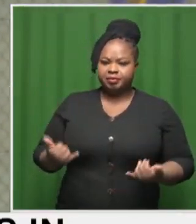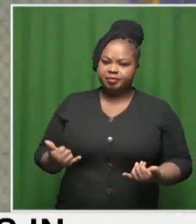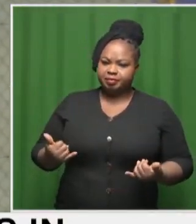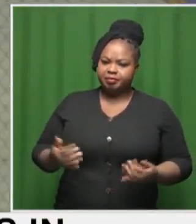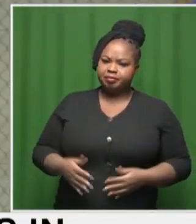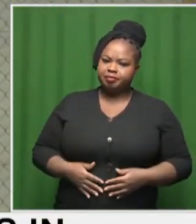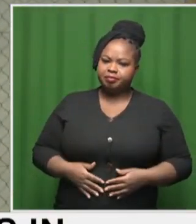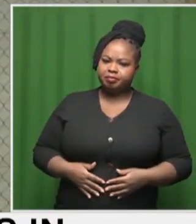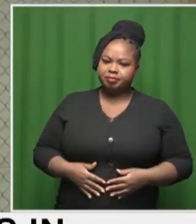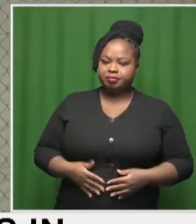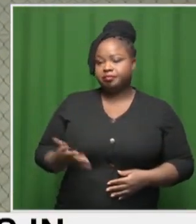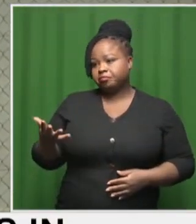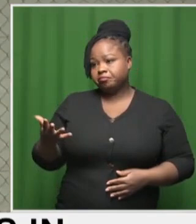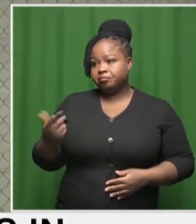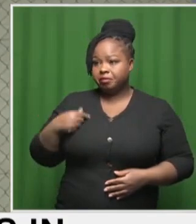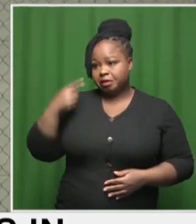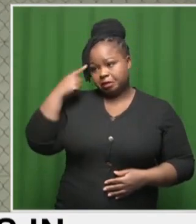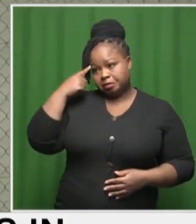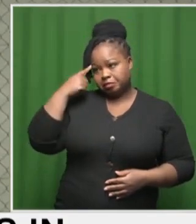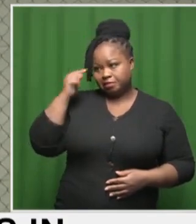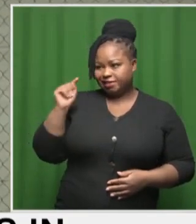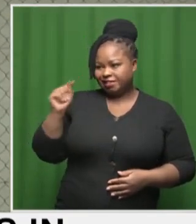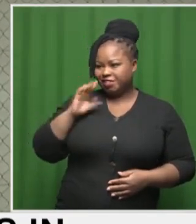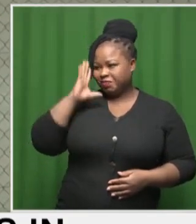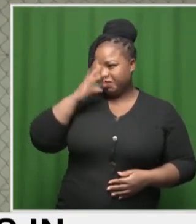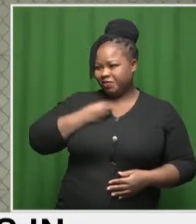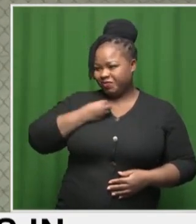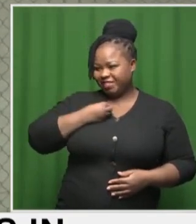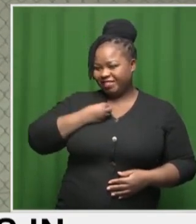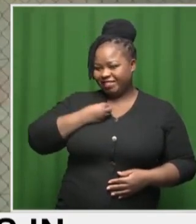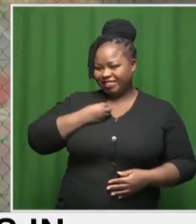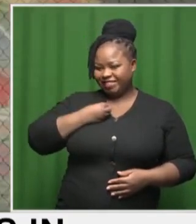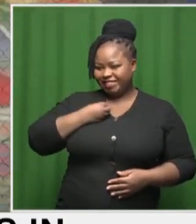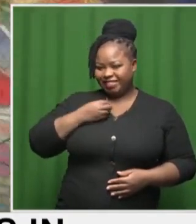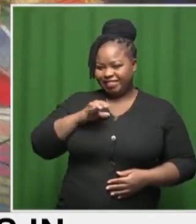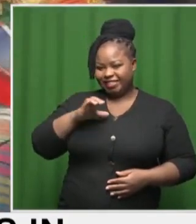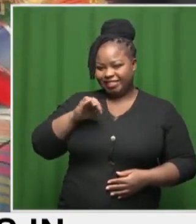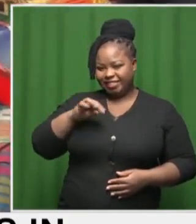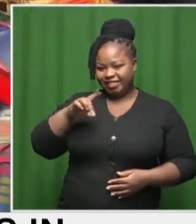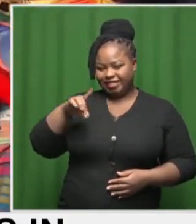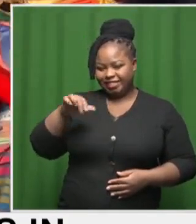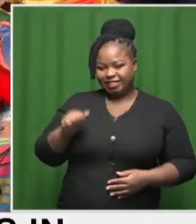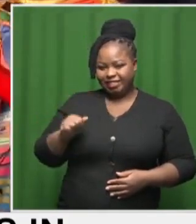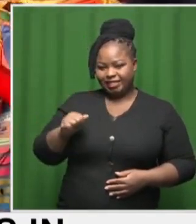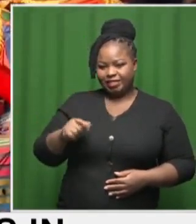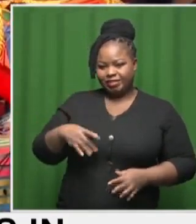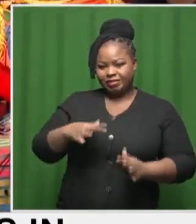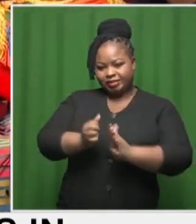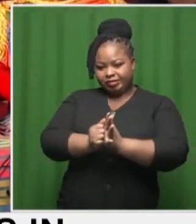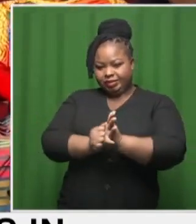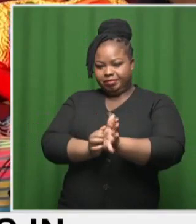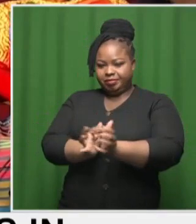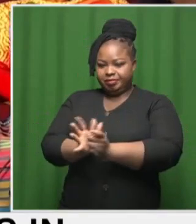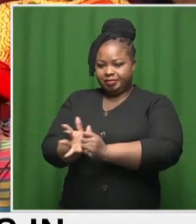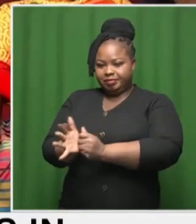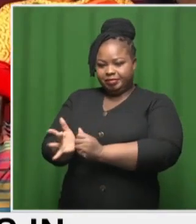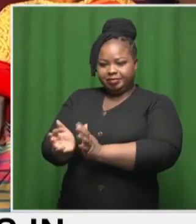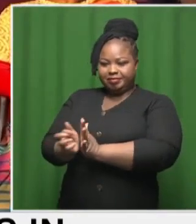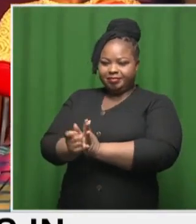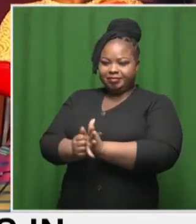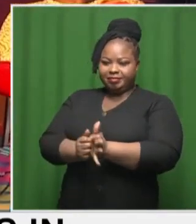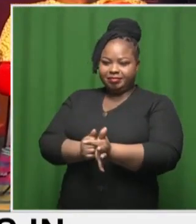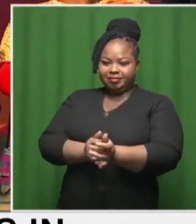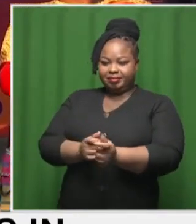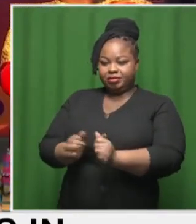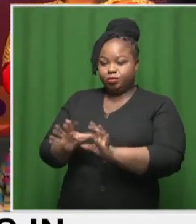out. I'm assuming it's a her because she's so beautiful. Cecilia is going to take it out for us of the box. There's so much protocol